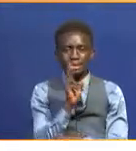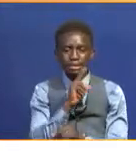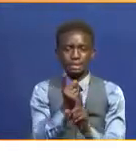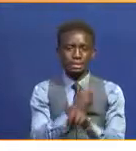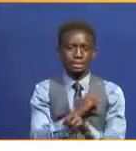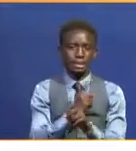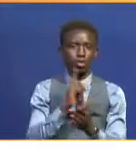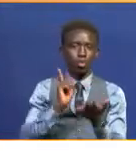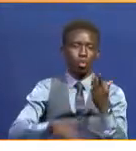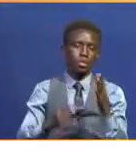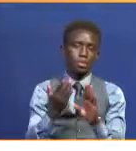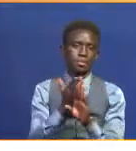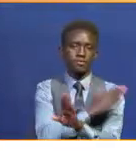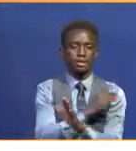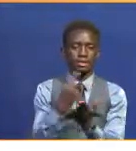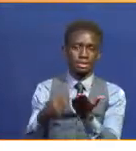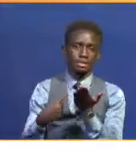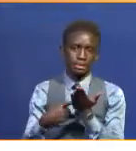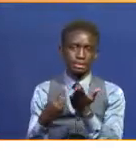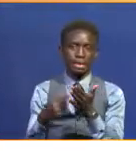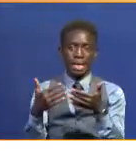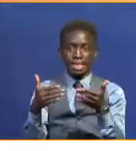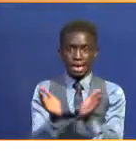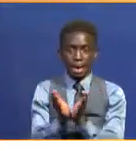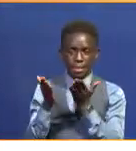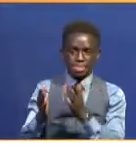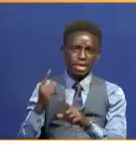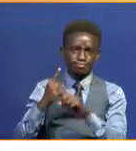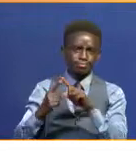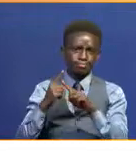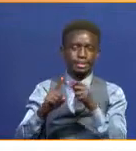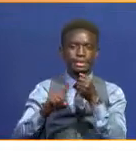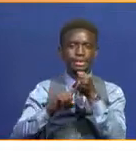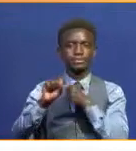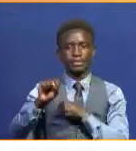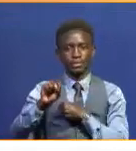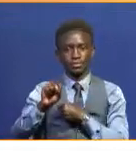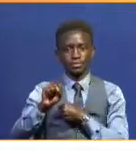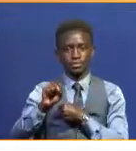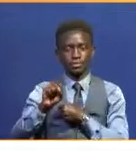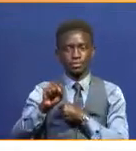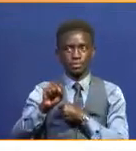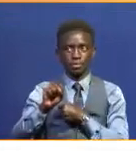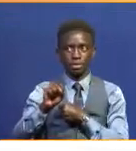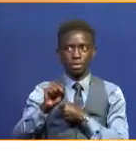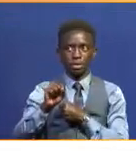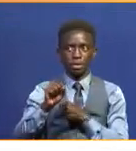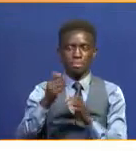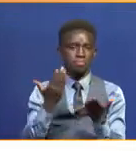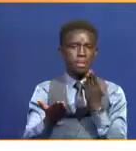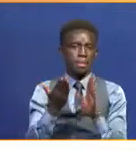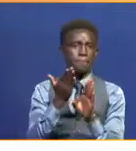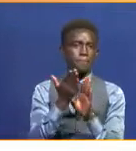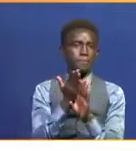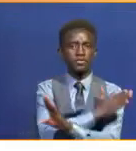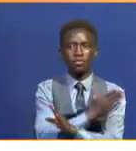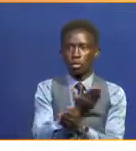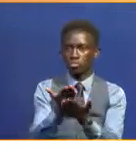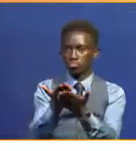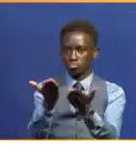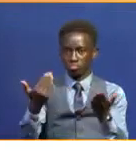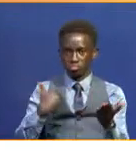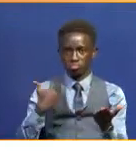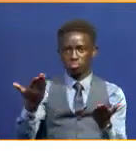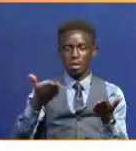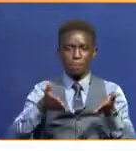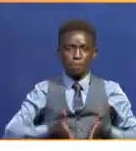discussed. The company has been around for 65 years. It's before probably anyone on this panel was born, and